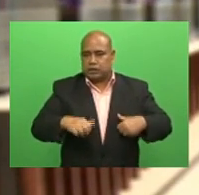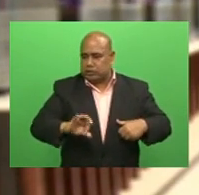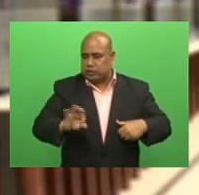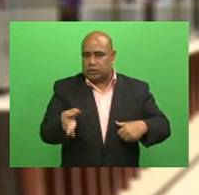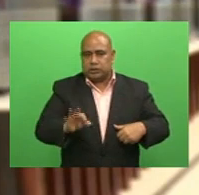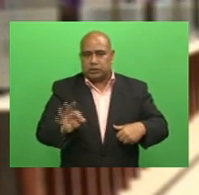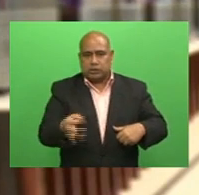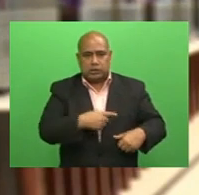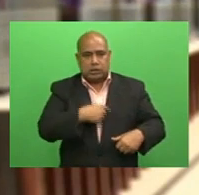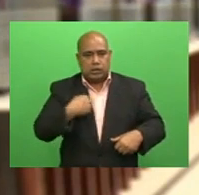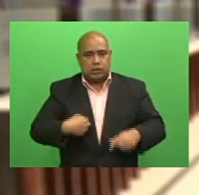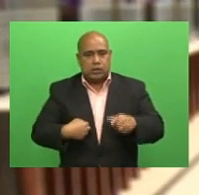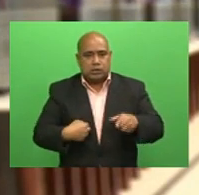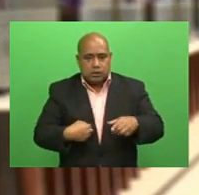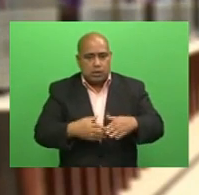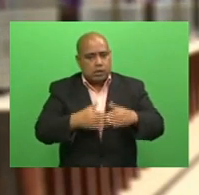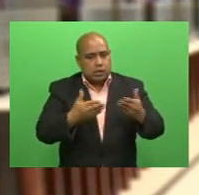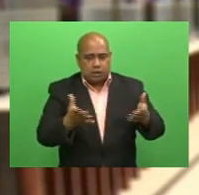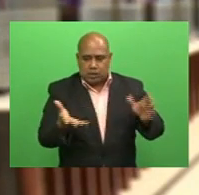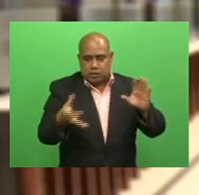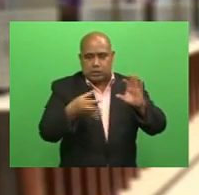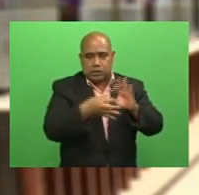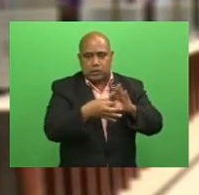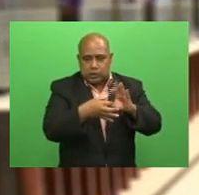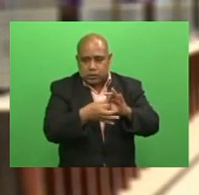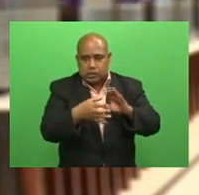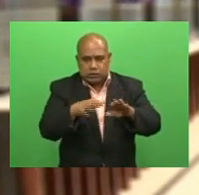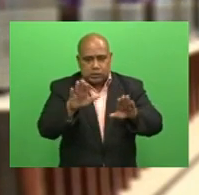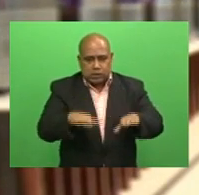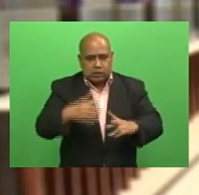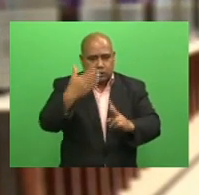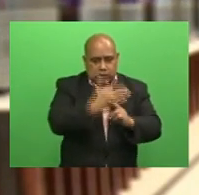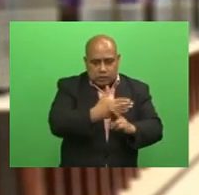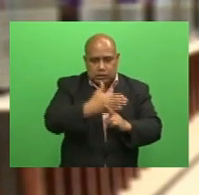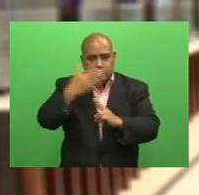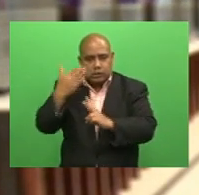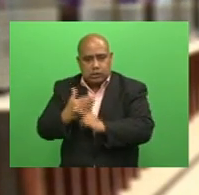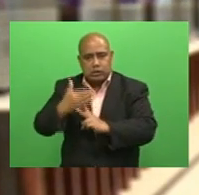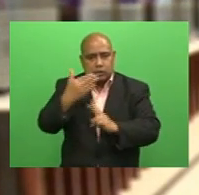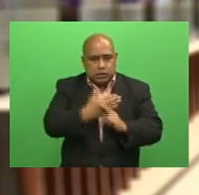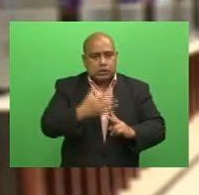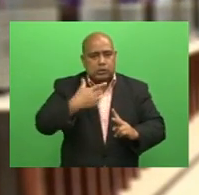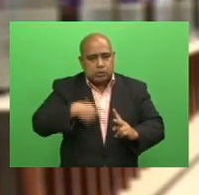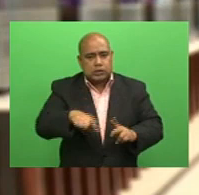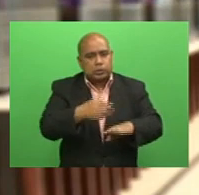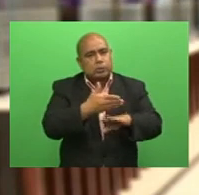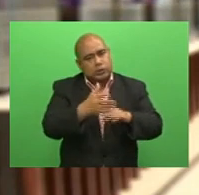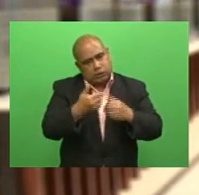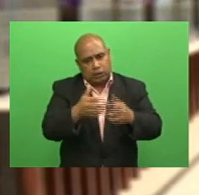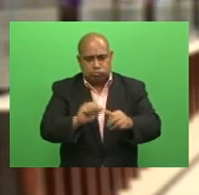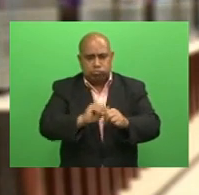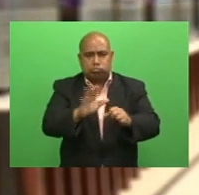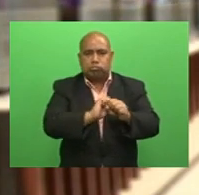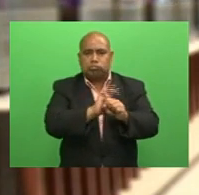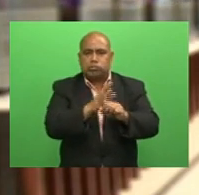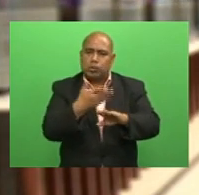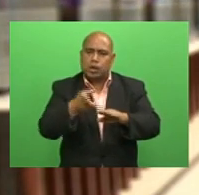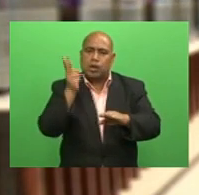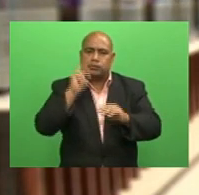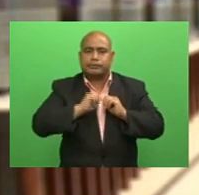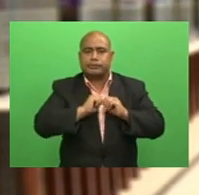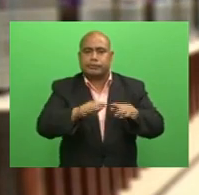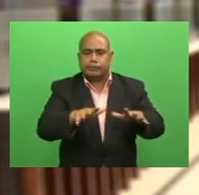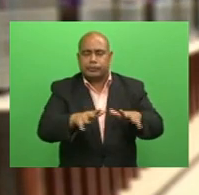lockdown around Beijing and other centers due to a fresh outbreak, while the U.S. still is going ahead with plans to